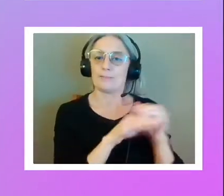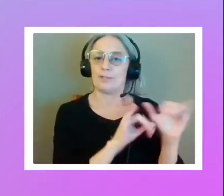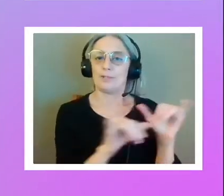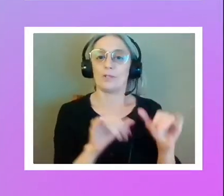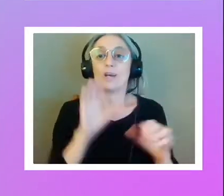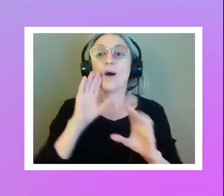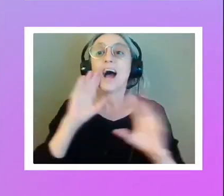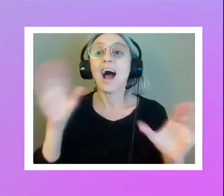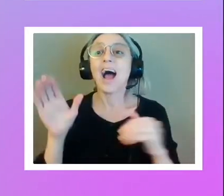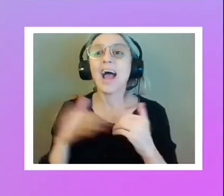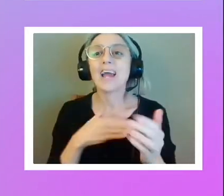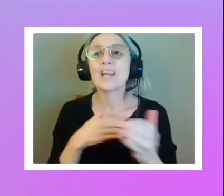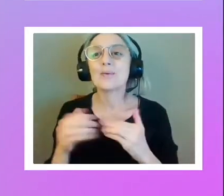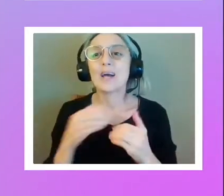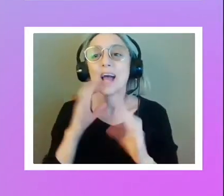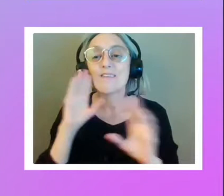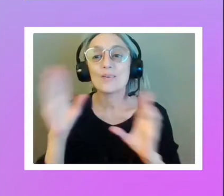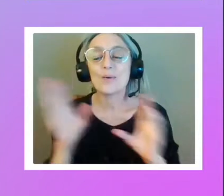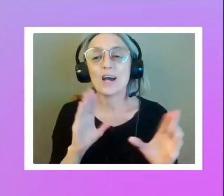let's get into it.